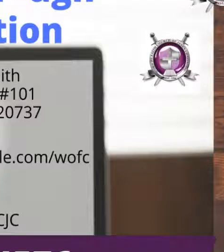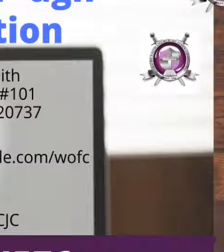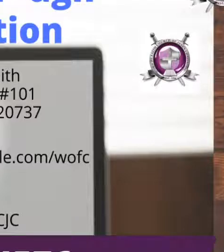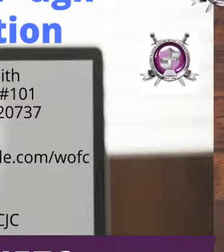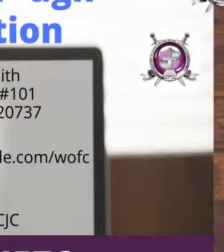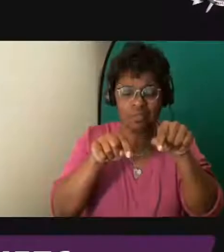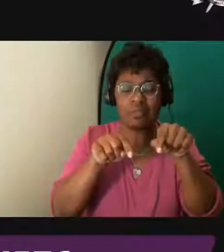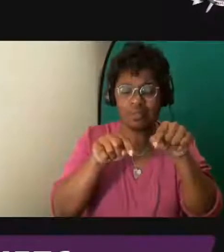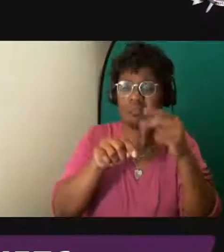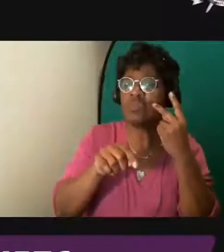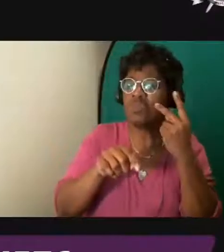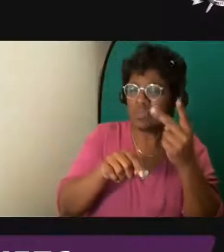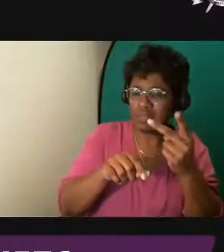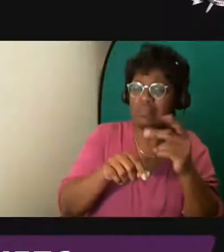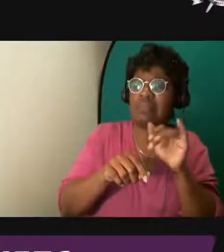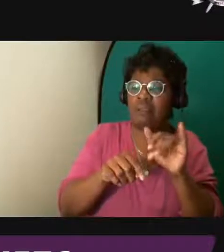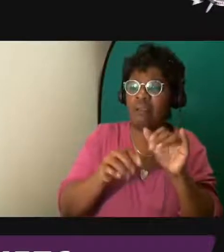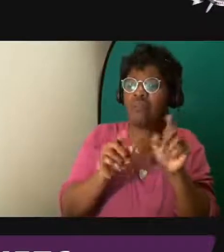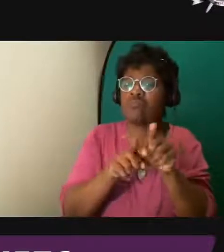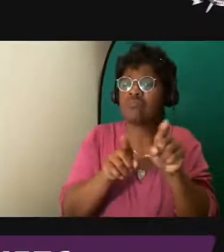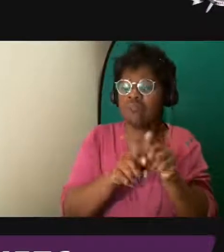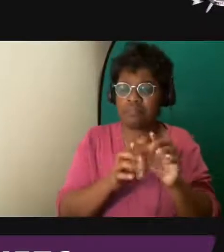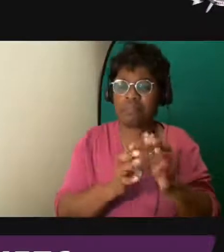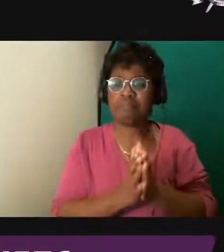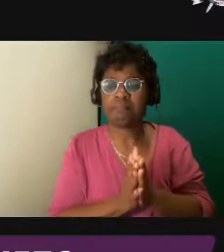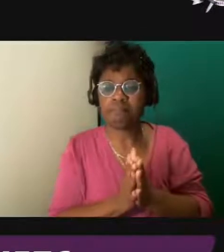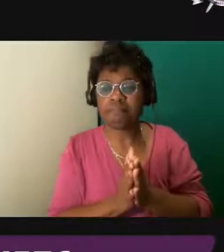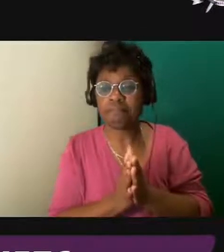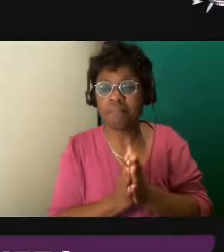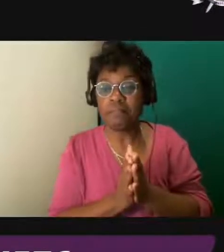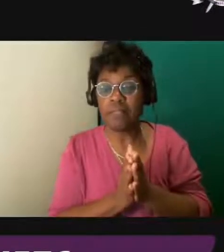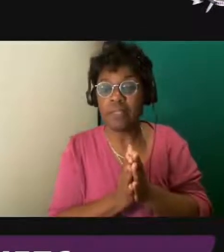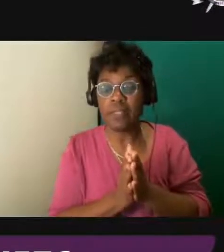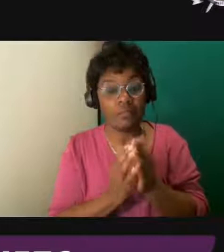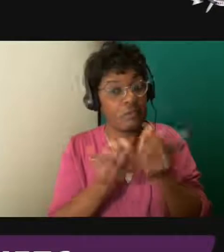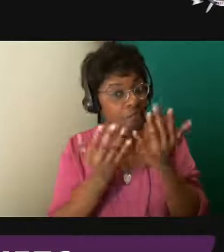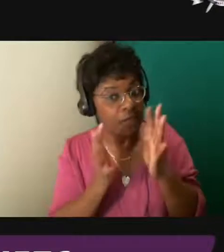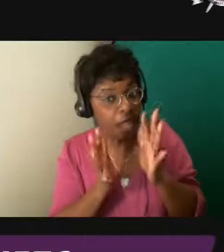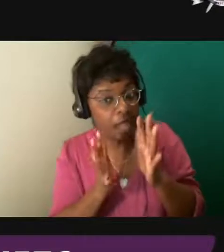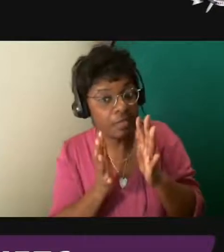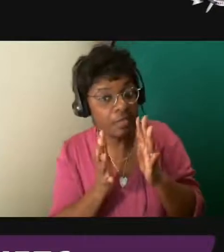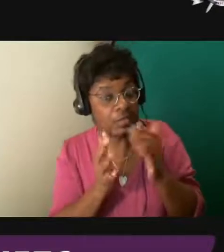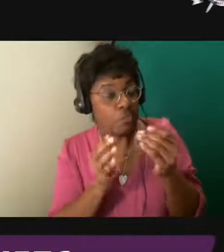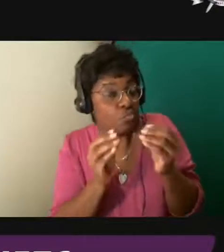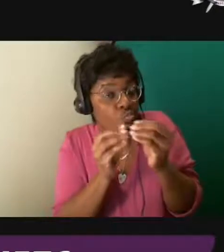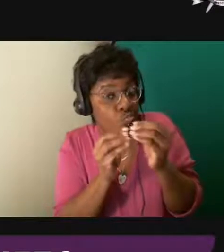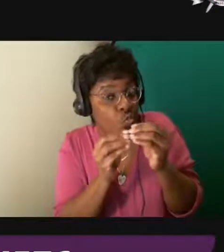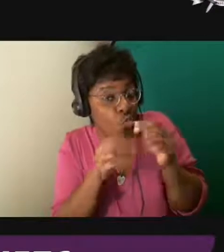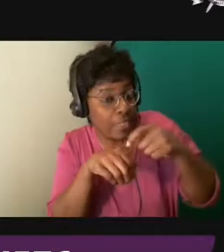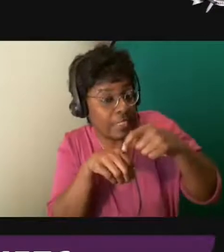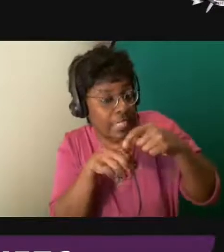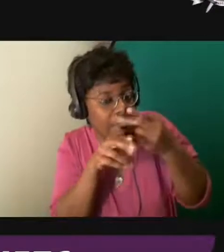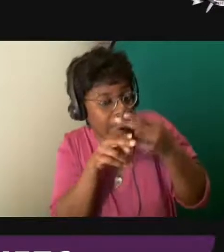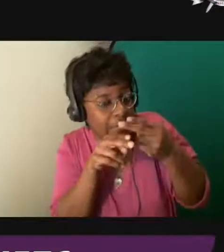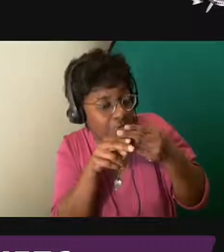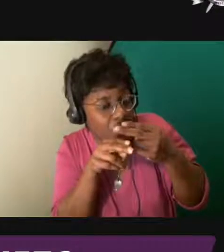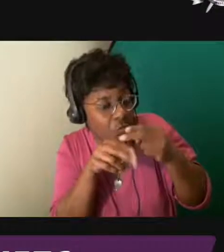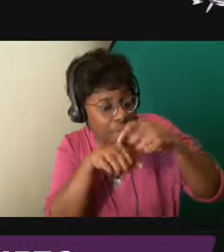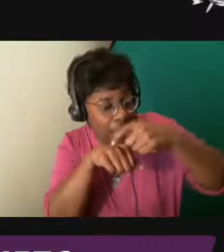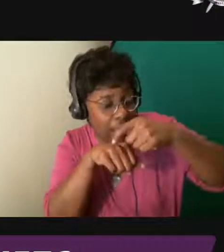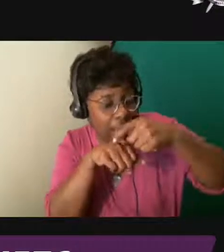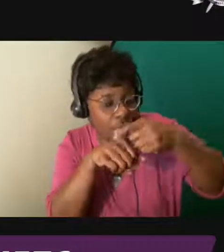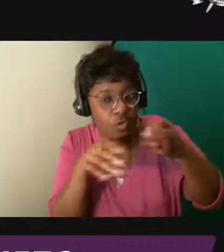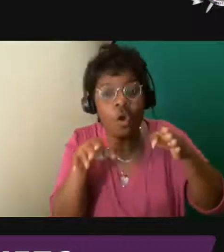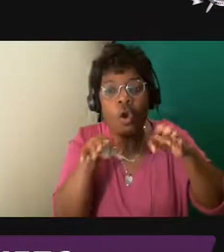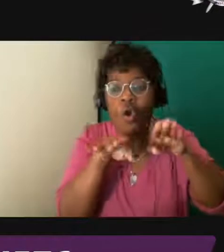there. All right, listen, we're out. I'm going to give you a little bit more time if you want to give, but we're going to close. And we close